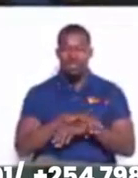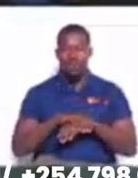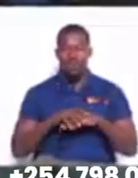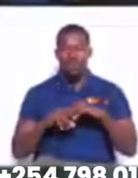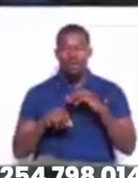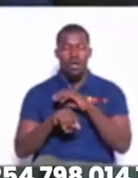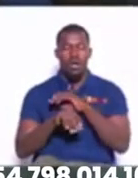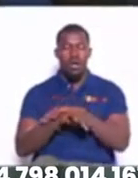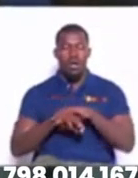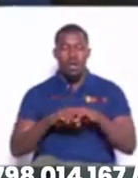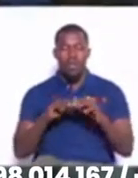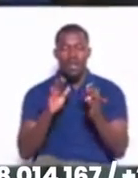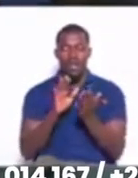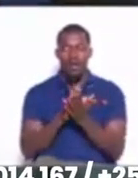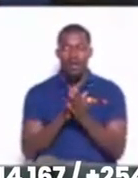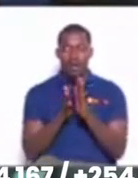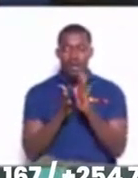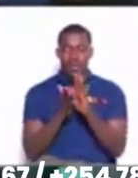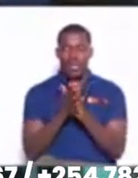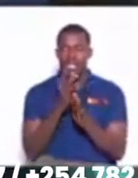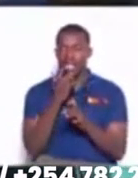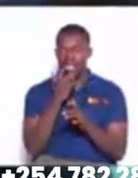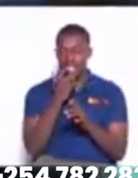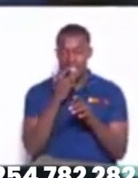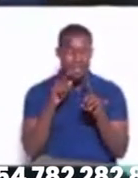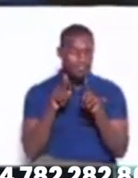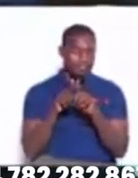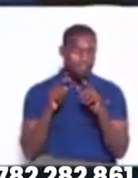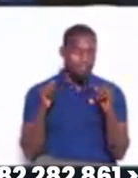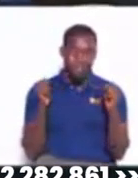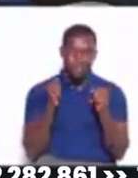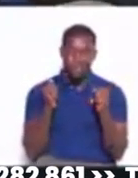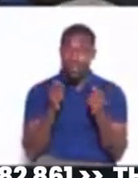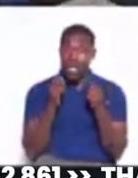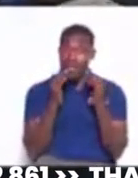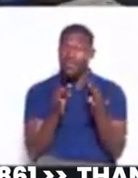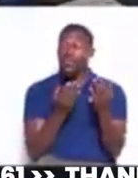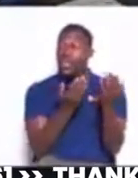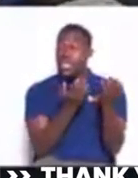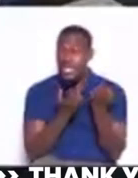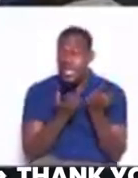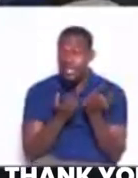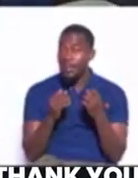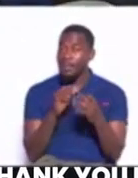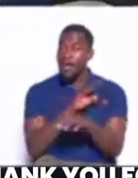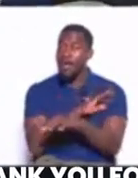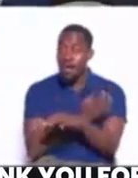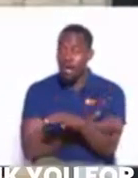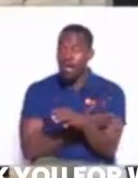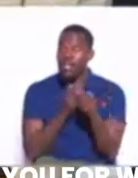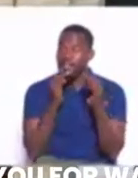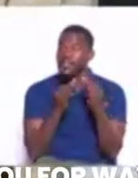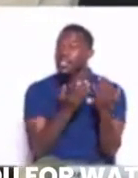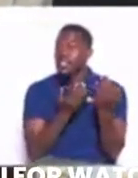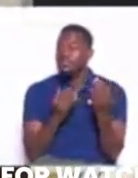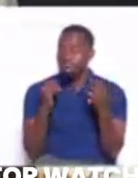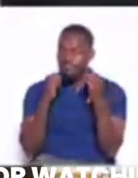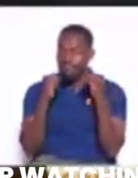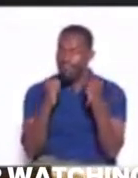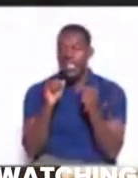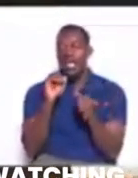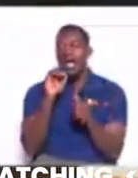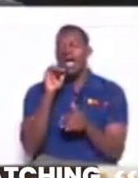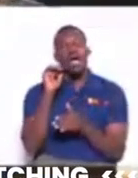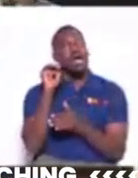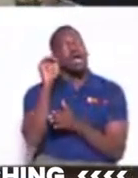kuna tabia, surrender it to Jesus. Iachilie kwa Yesu. If you need strength, kama unahitaji ushindi, nguvu, ask Jesus